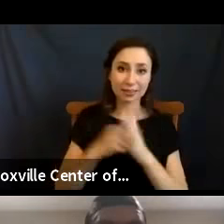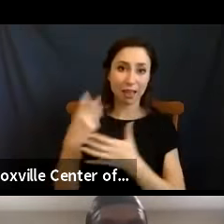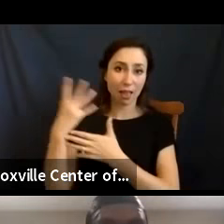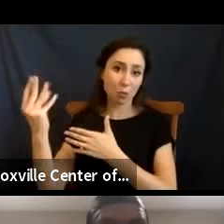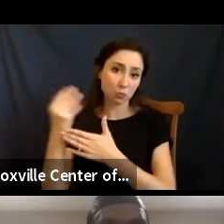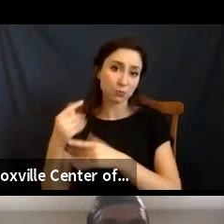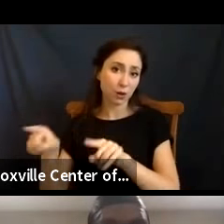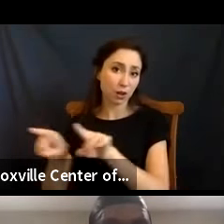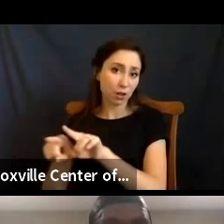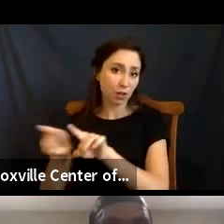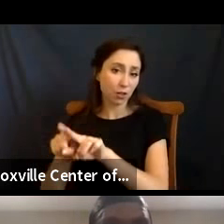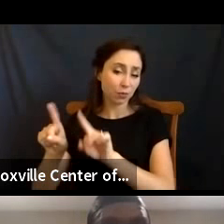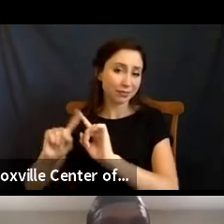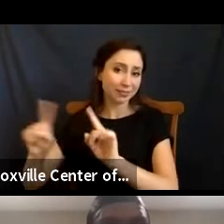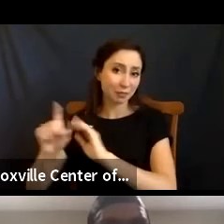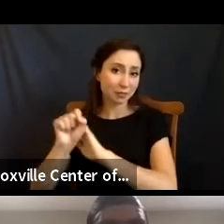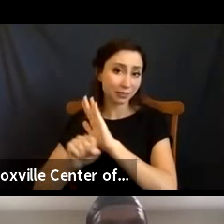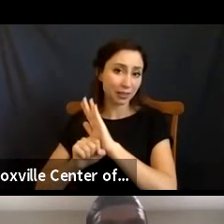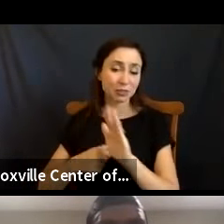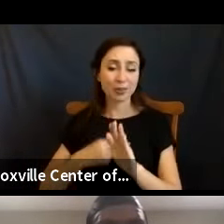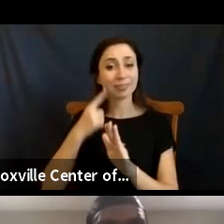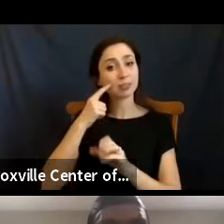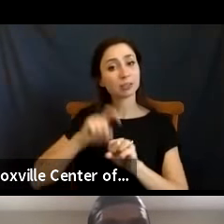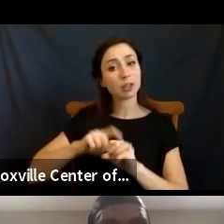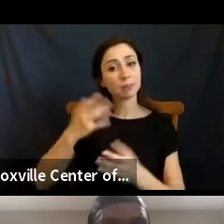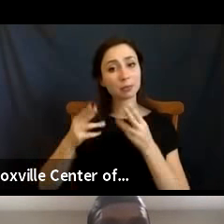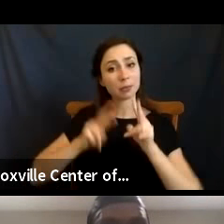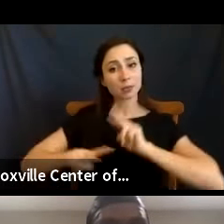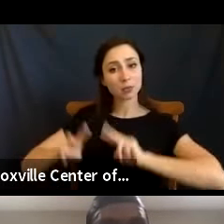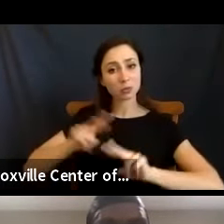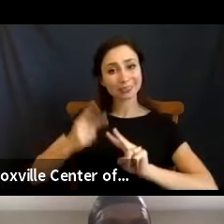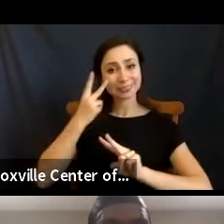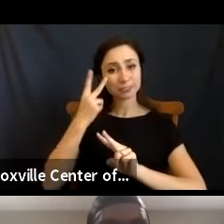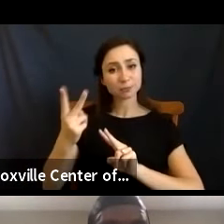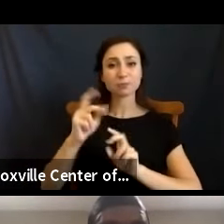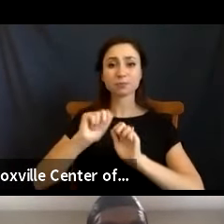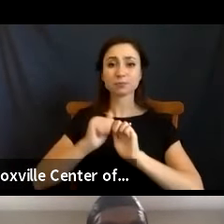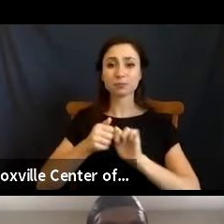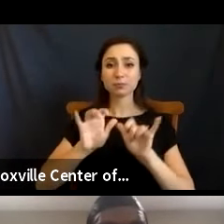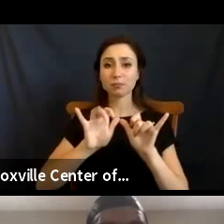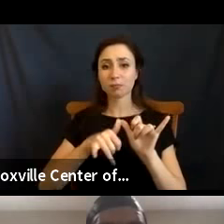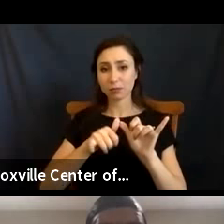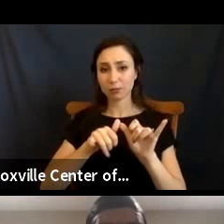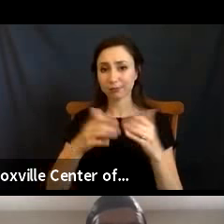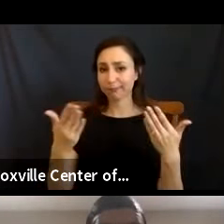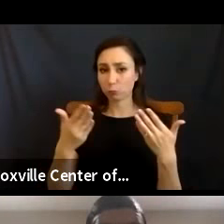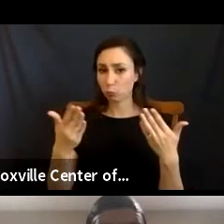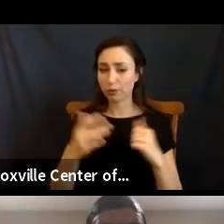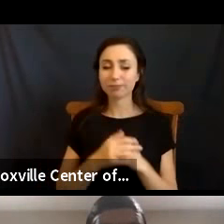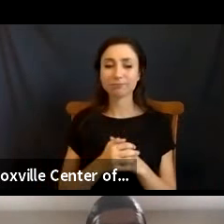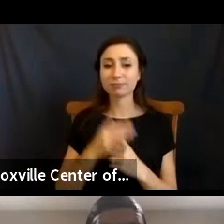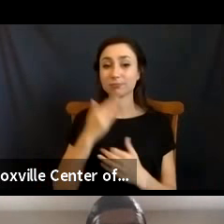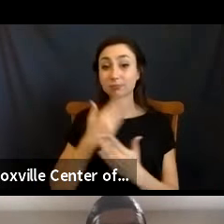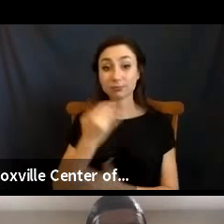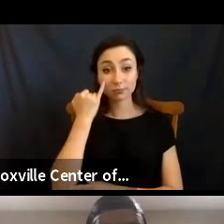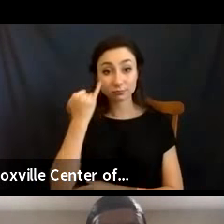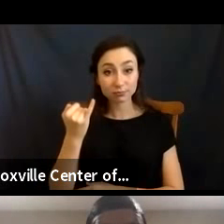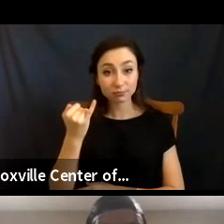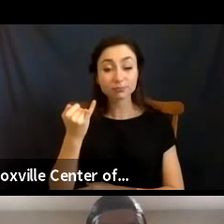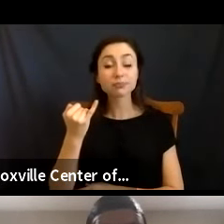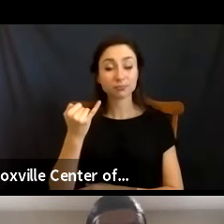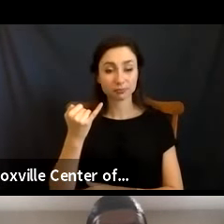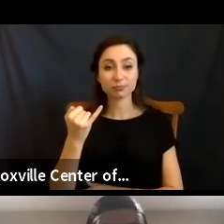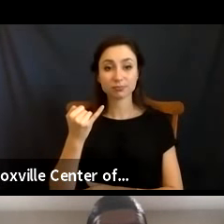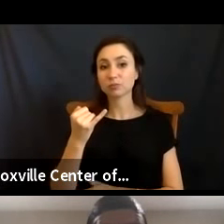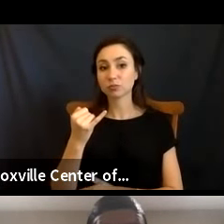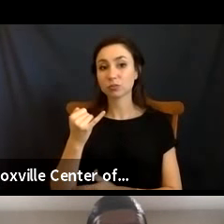maybe time to look and see how their metrics are measured and so forth. It's a great idea to kind of let this